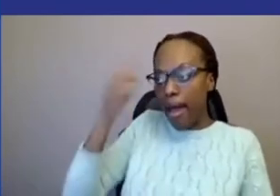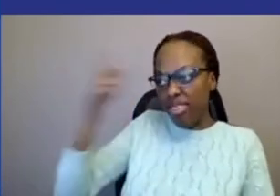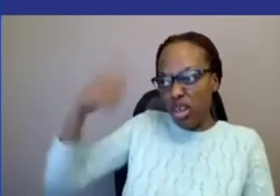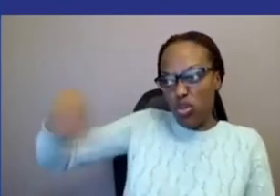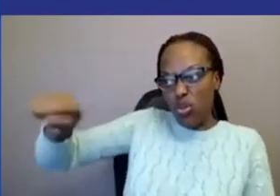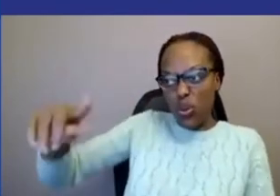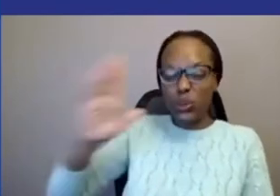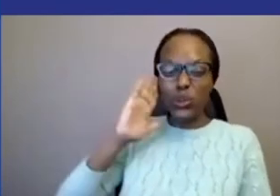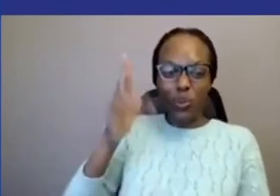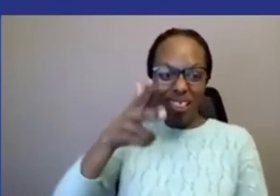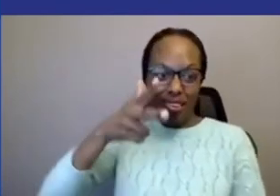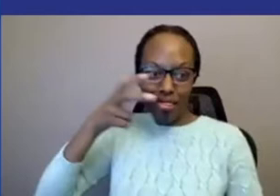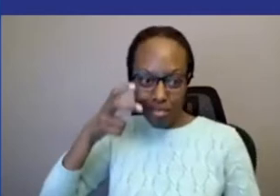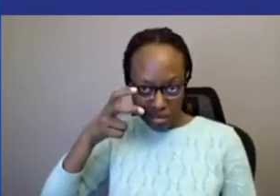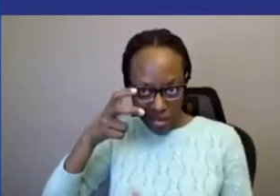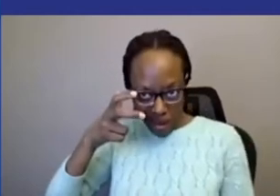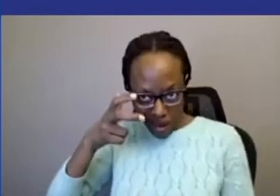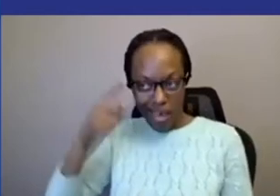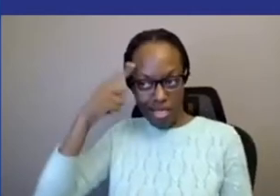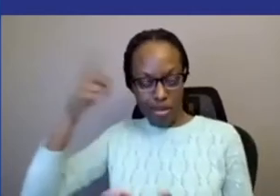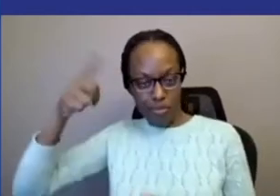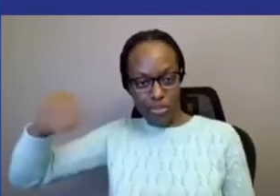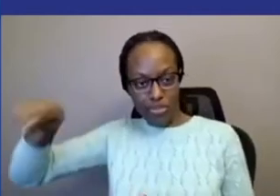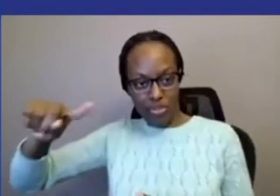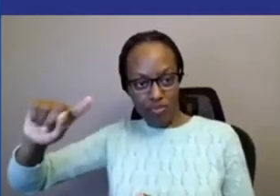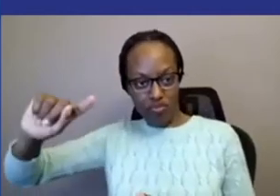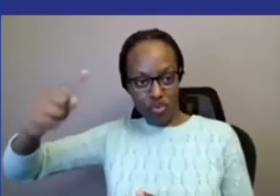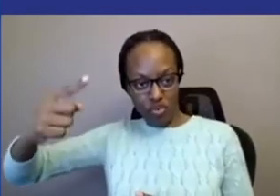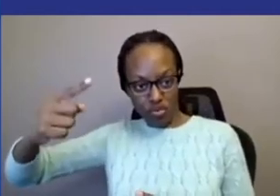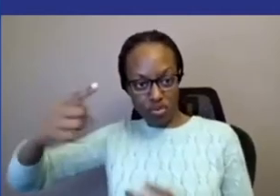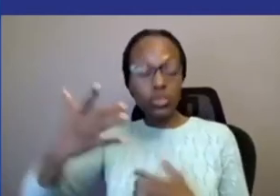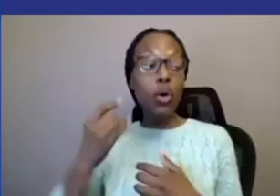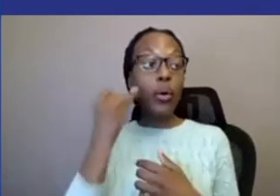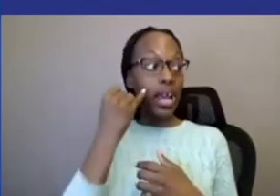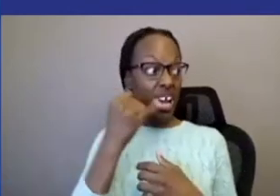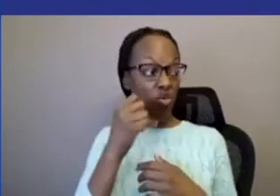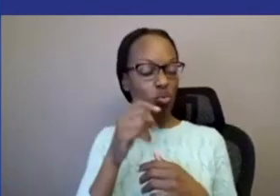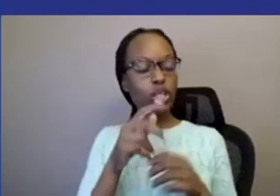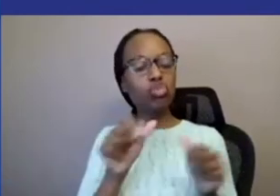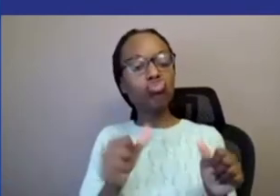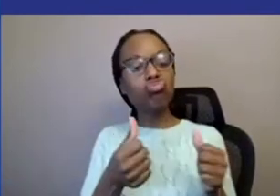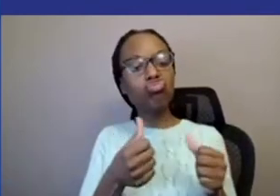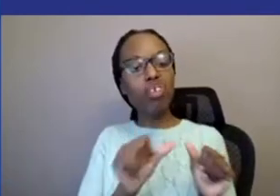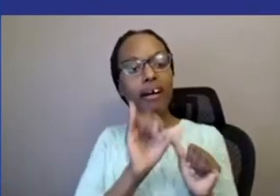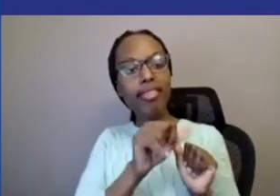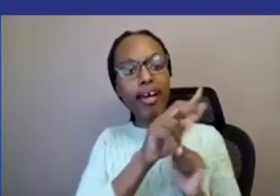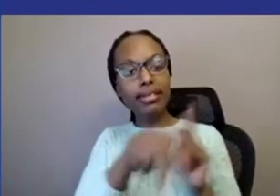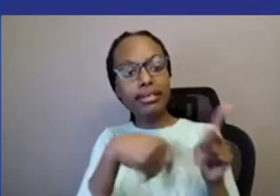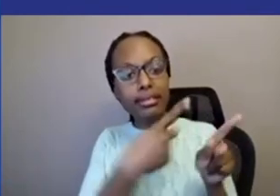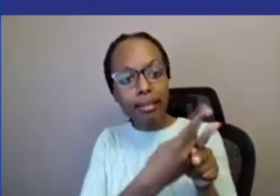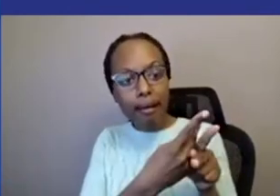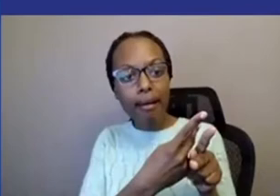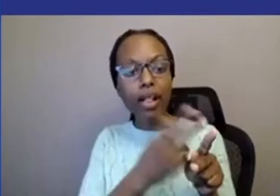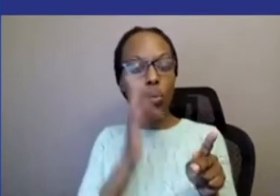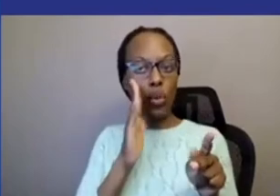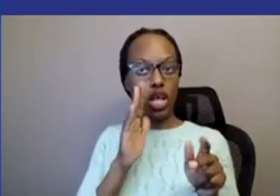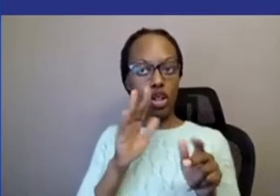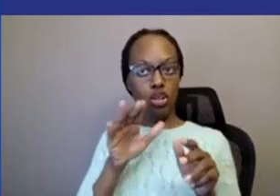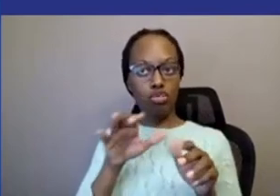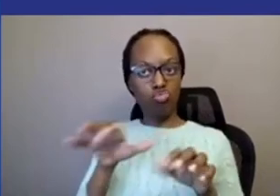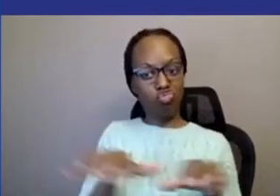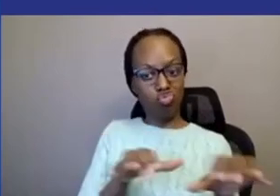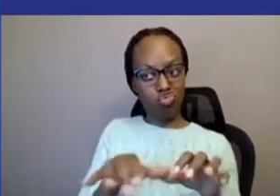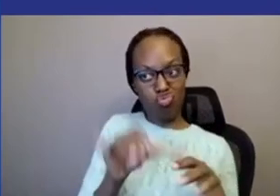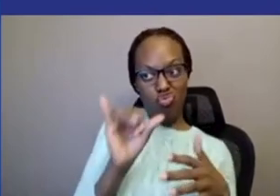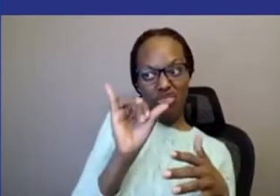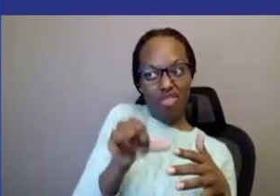know. And if we're going to do this style, if we're going to do this, you know, we're going to do it. And